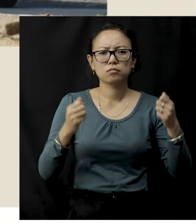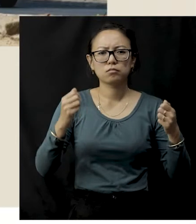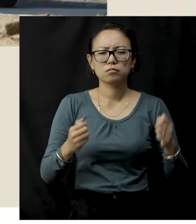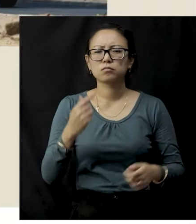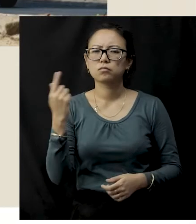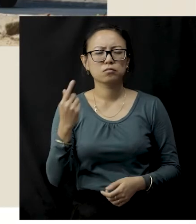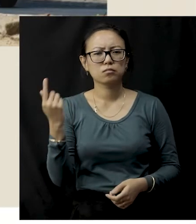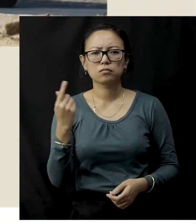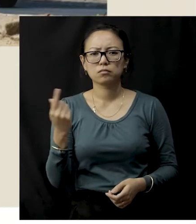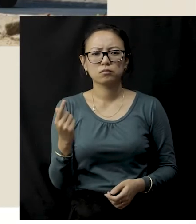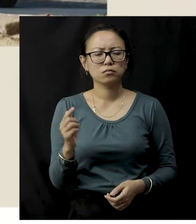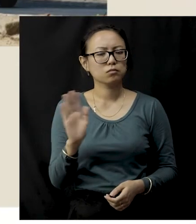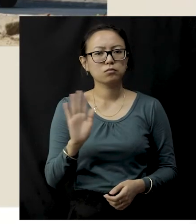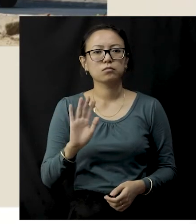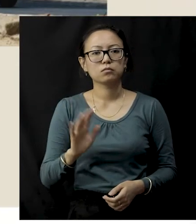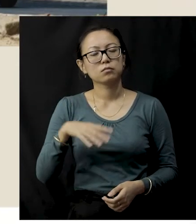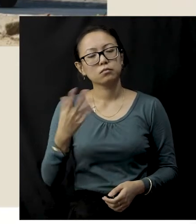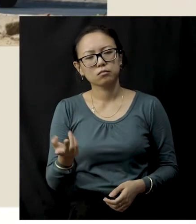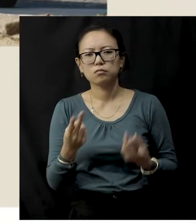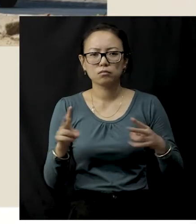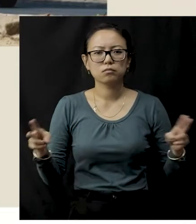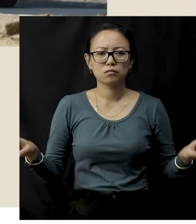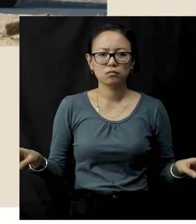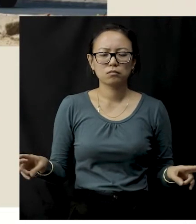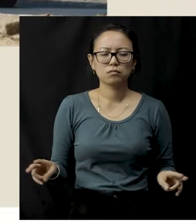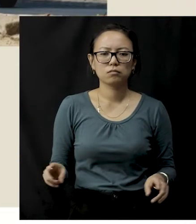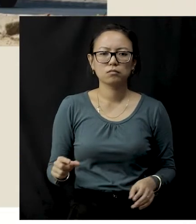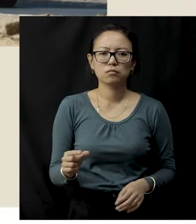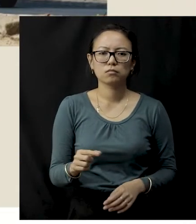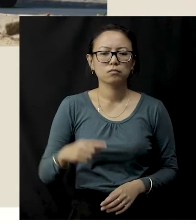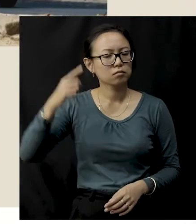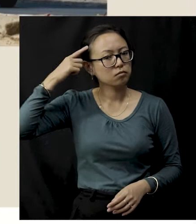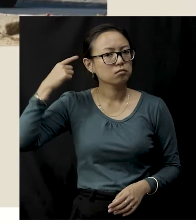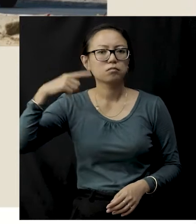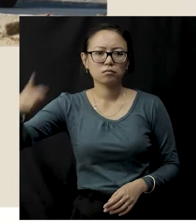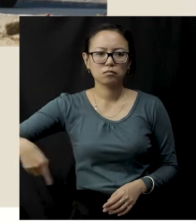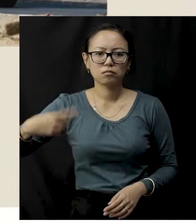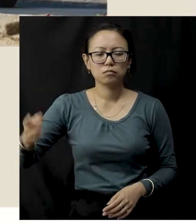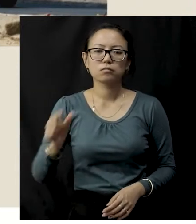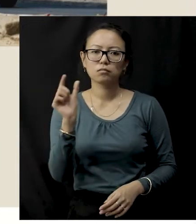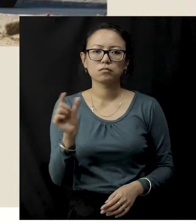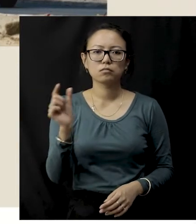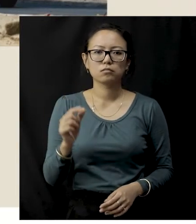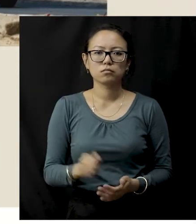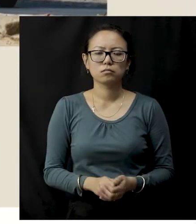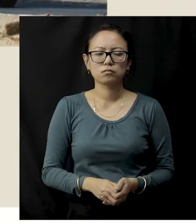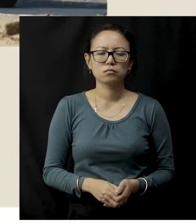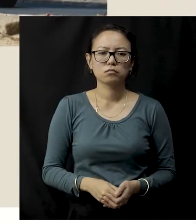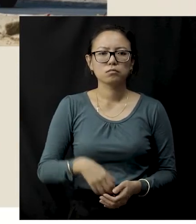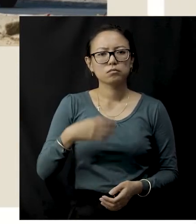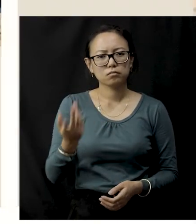but also for different other things, which again I will tell you in other images, all right, with the help of other